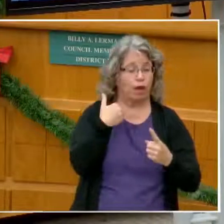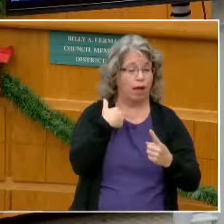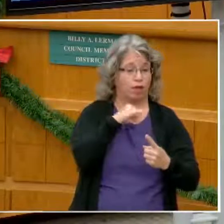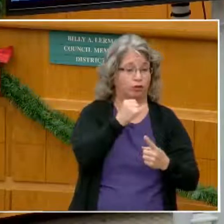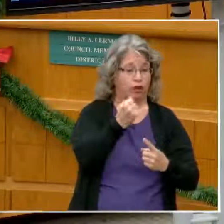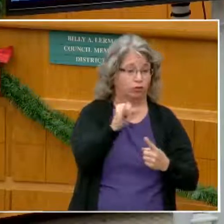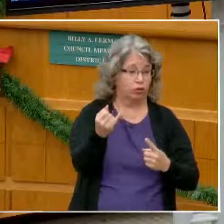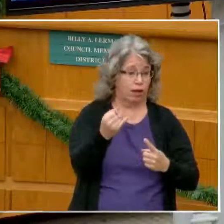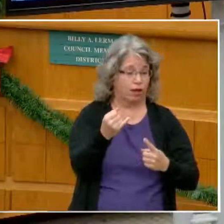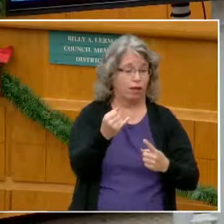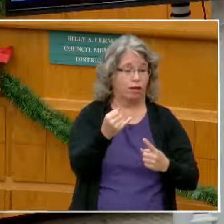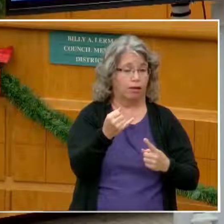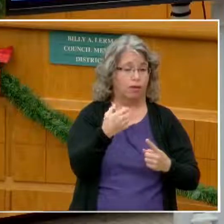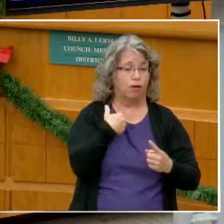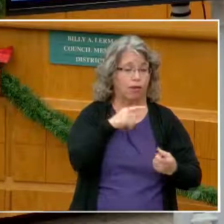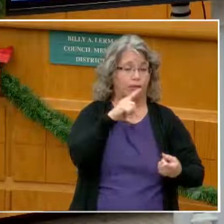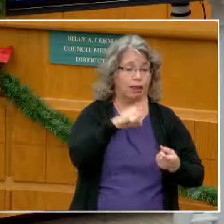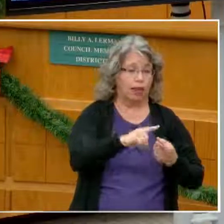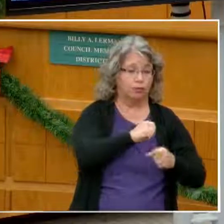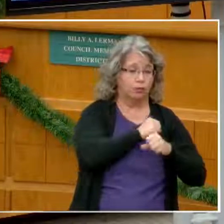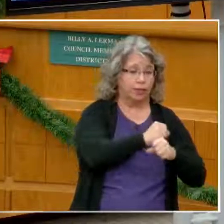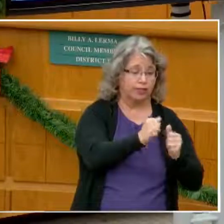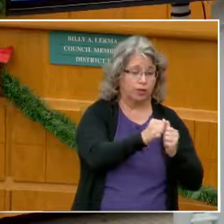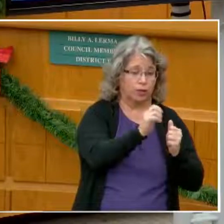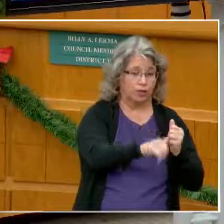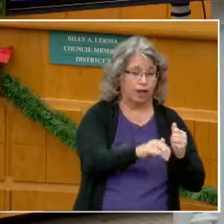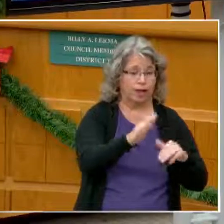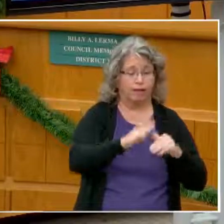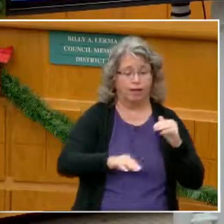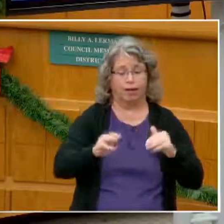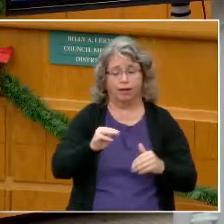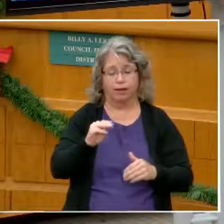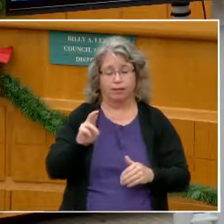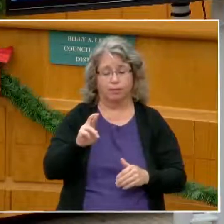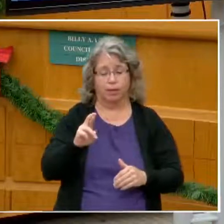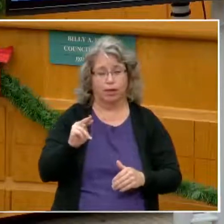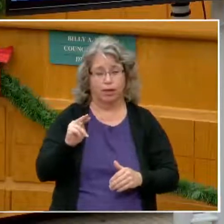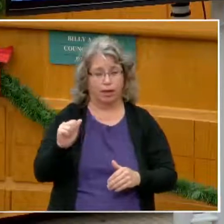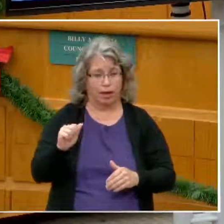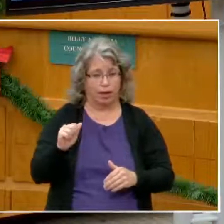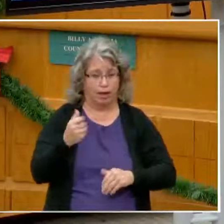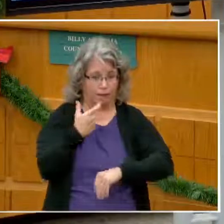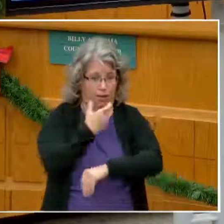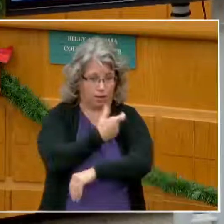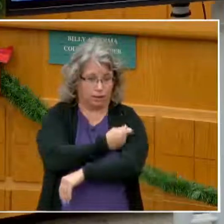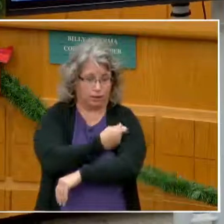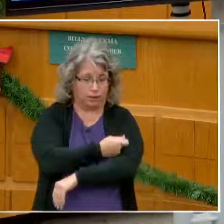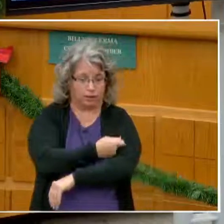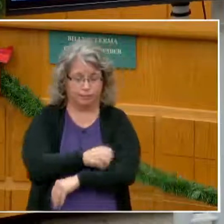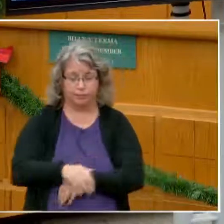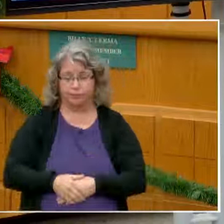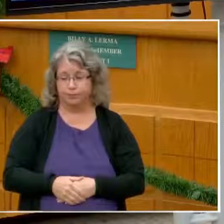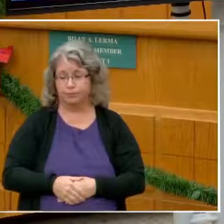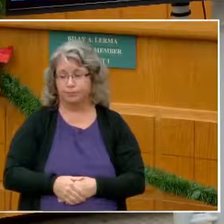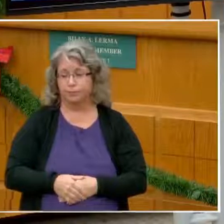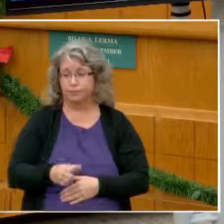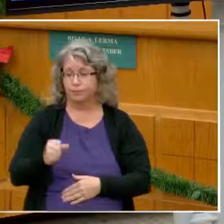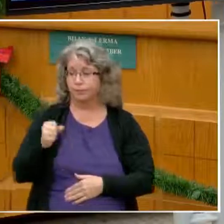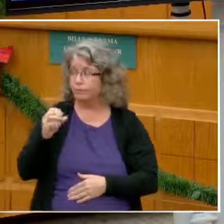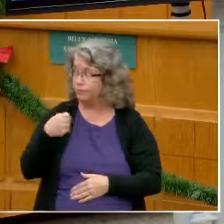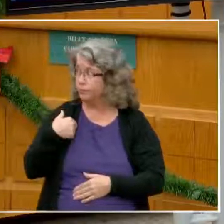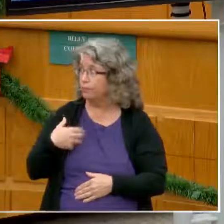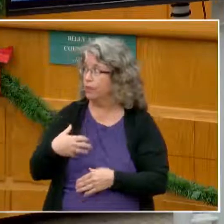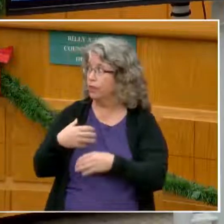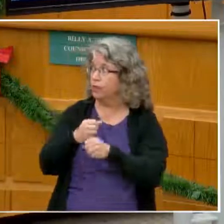have less protection with that than you do with an mRNA vaccine. So In review,